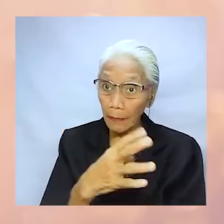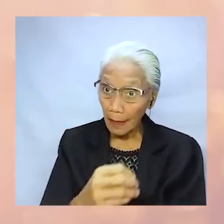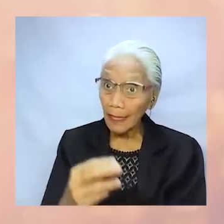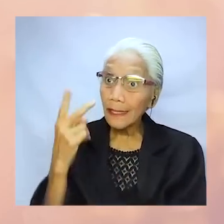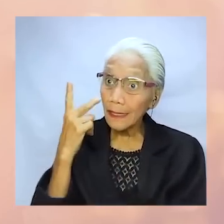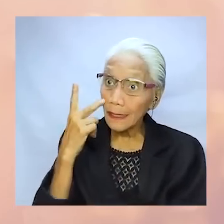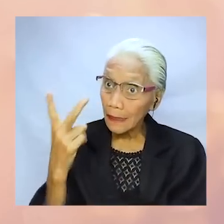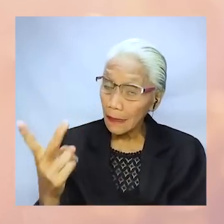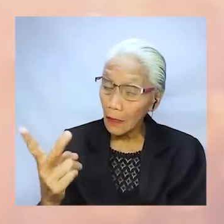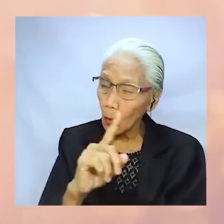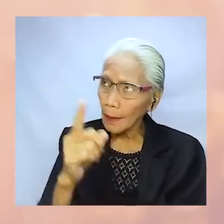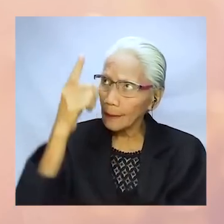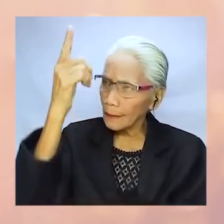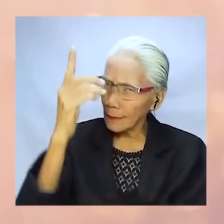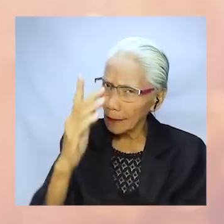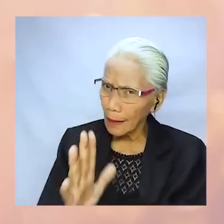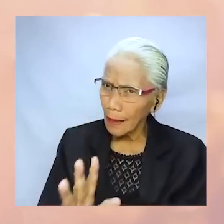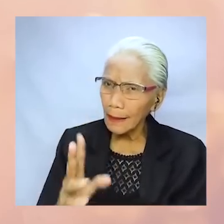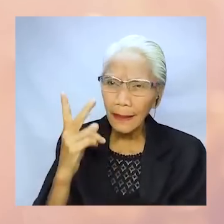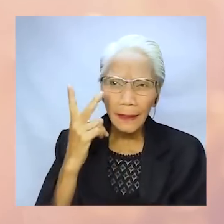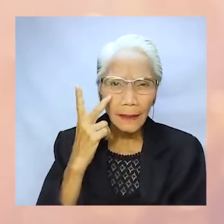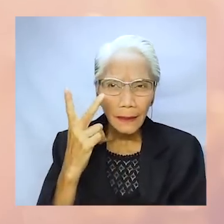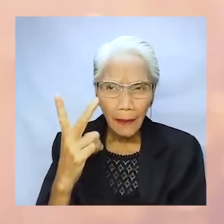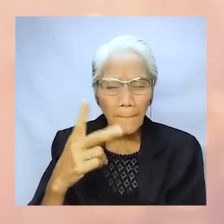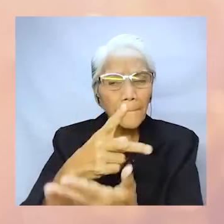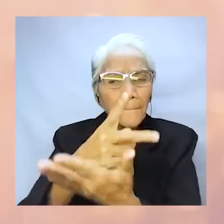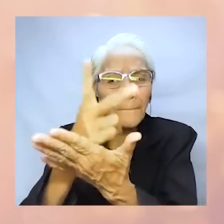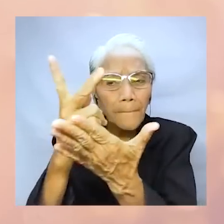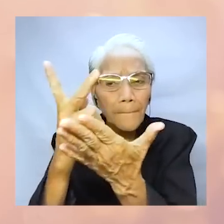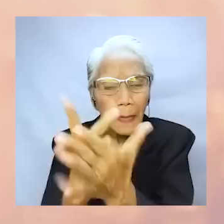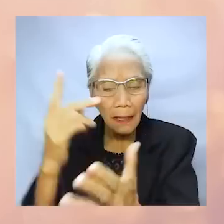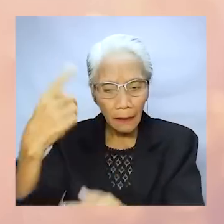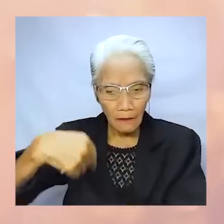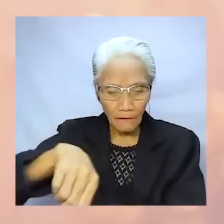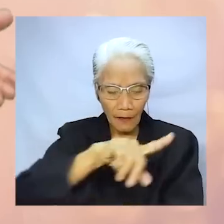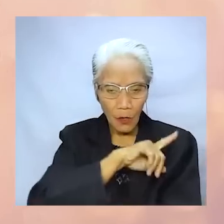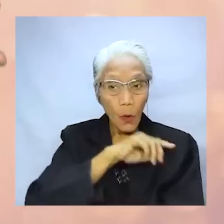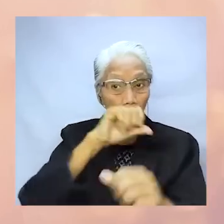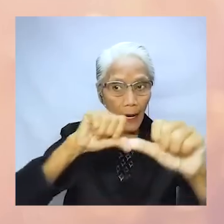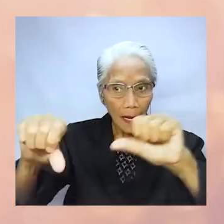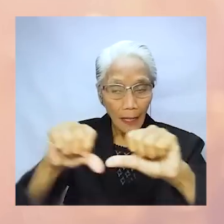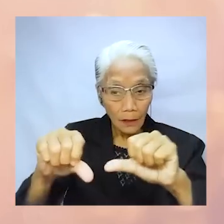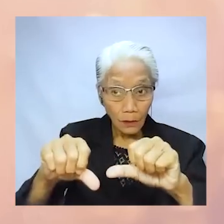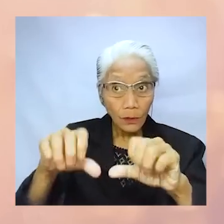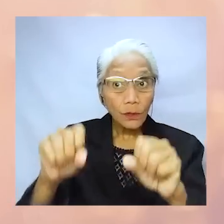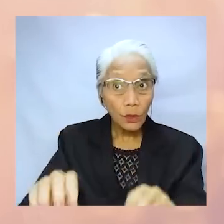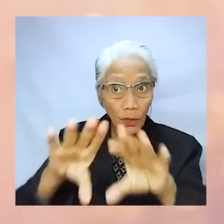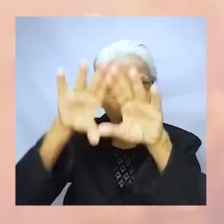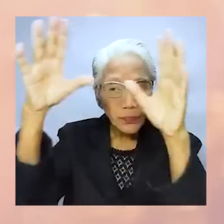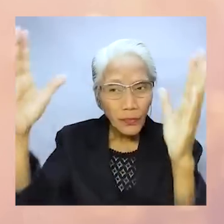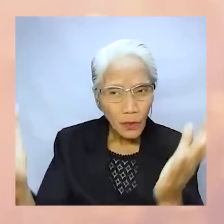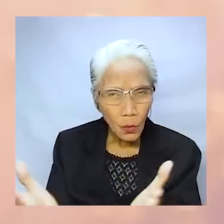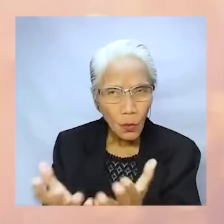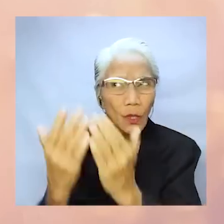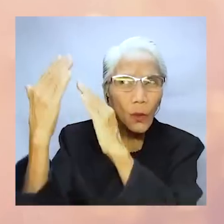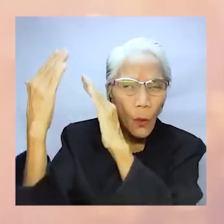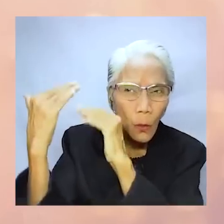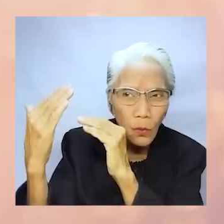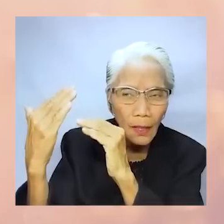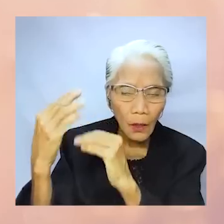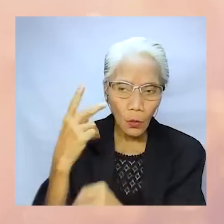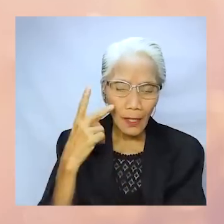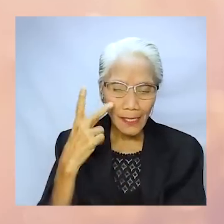sees, they should be part of our actions so that the world hopefully would see the